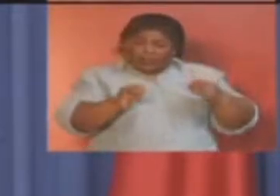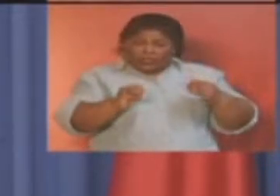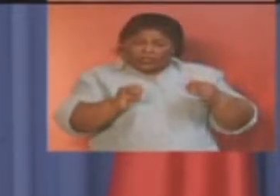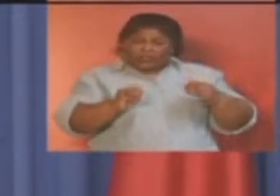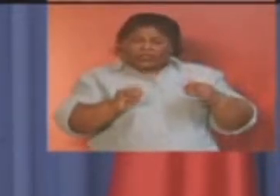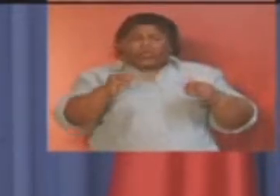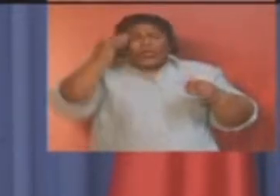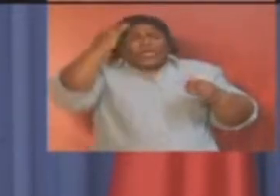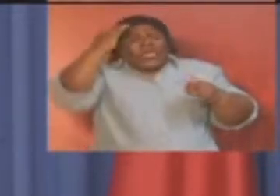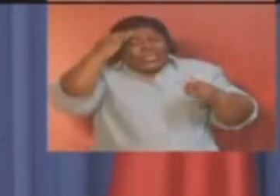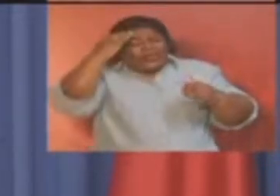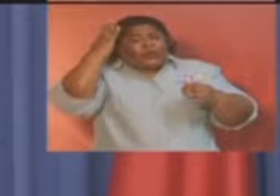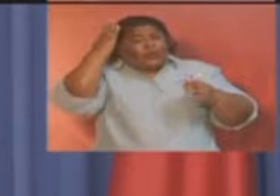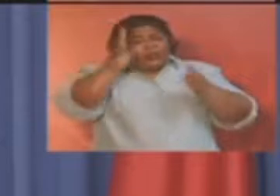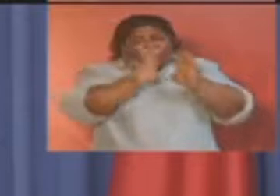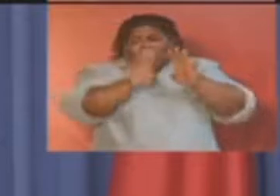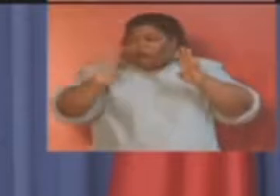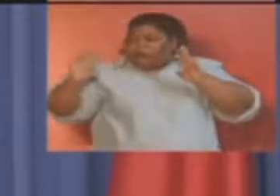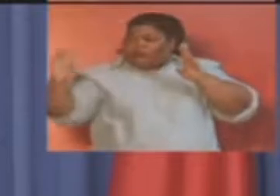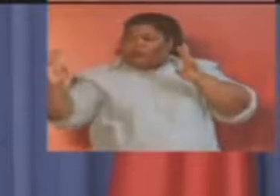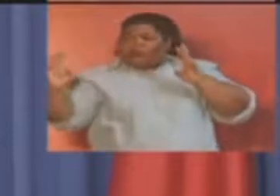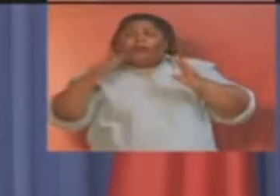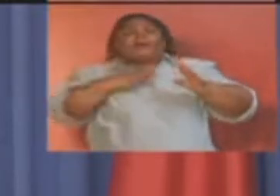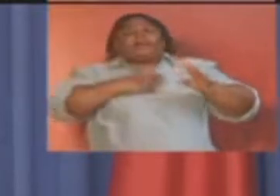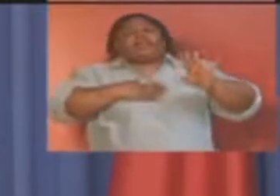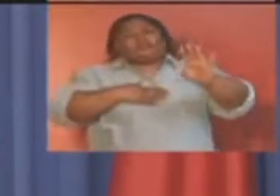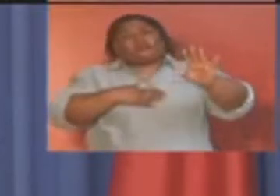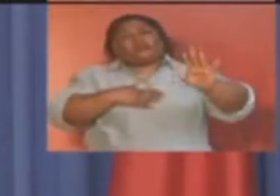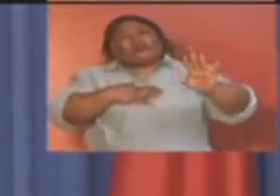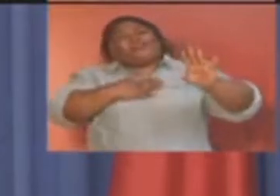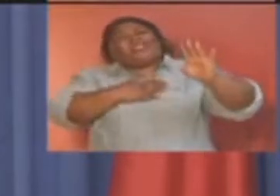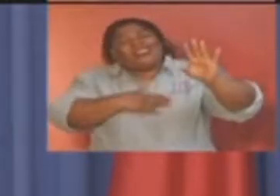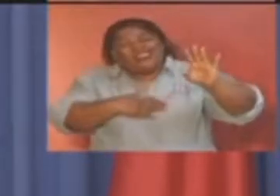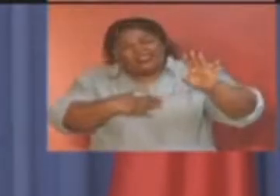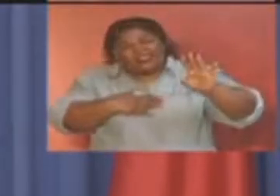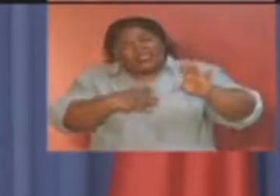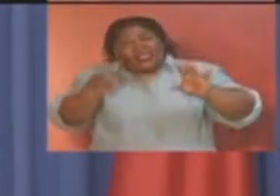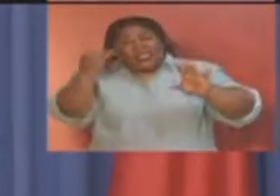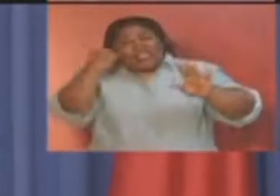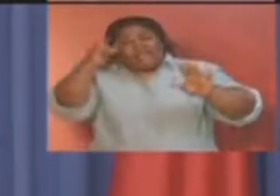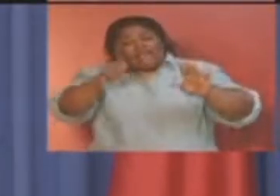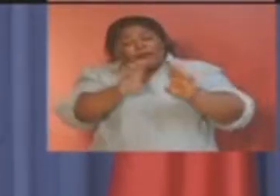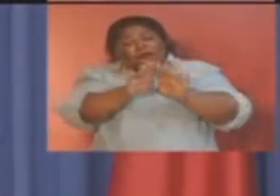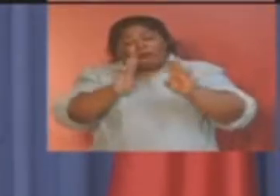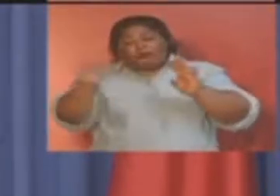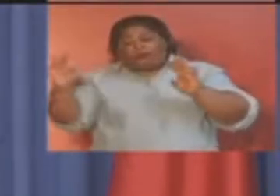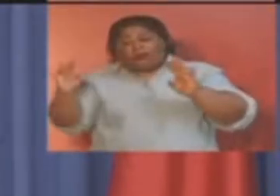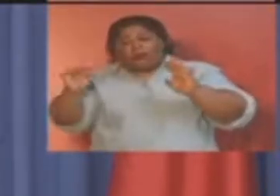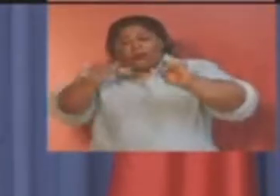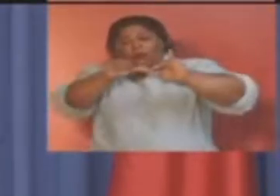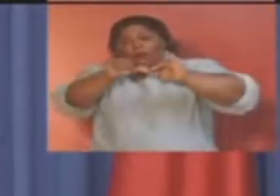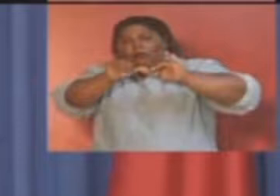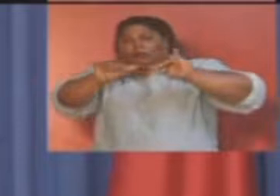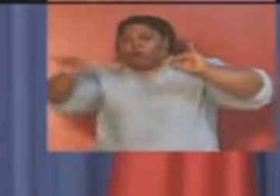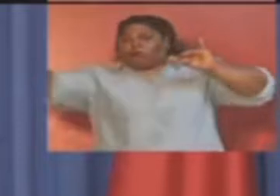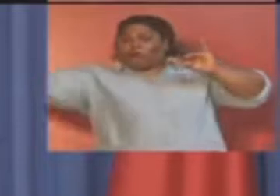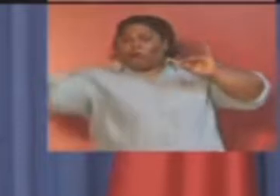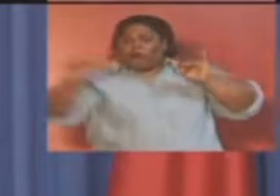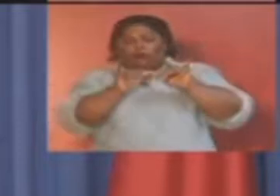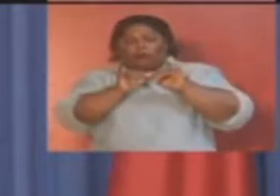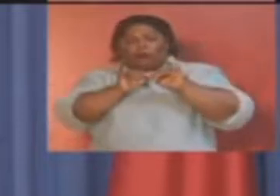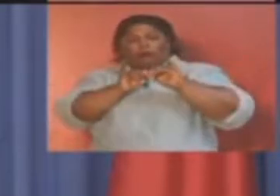banks, groceries, pharmacies, we're asking, please, socially distance. As the CMO pointed out, the wearing of